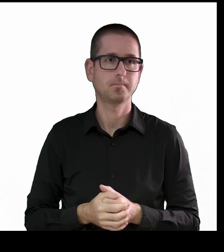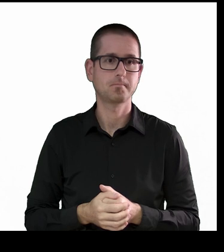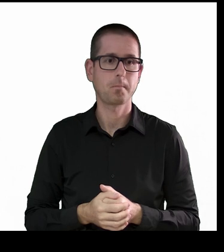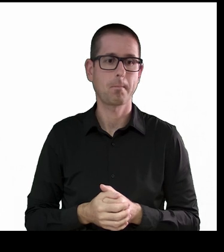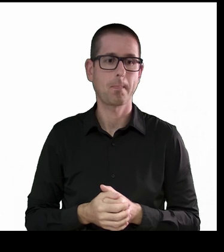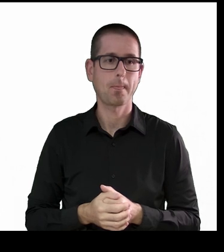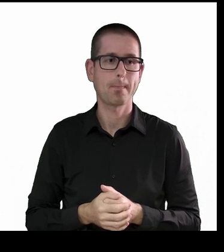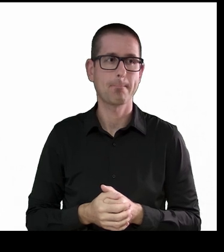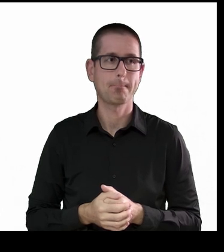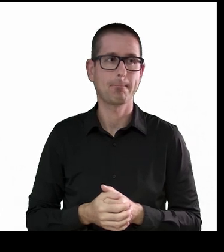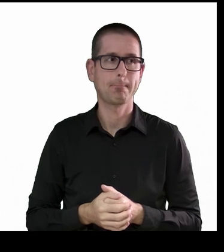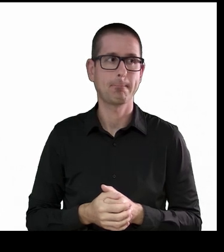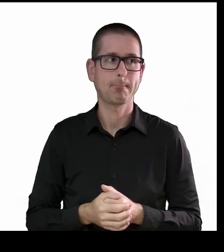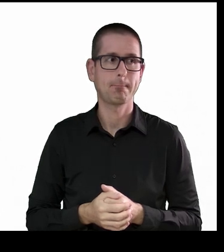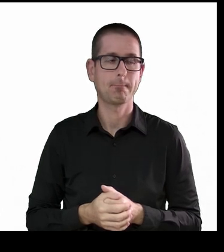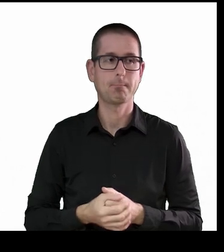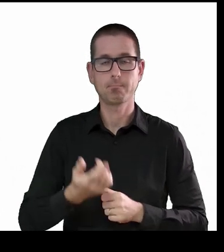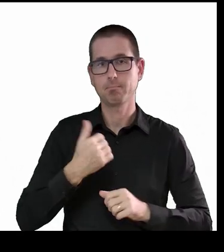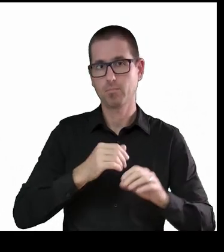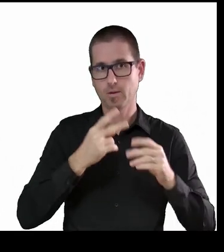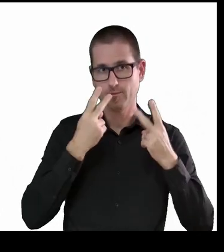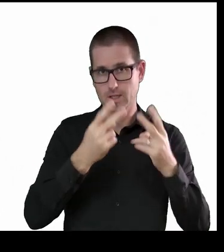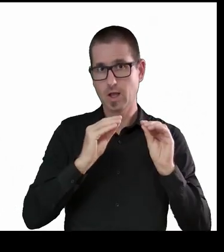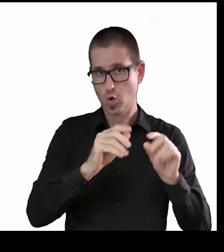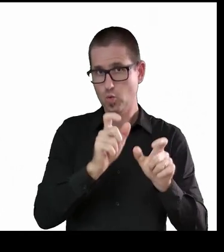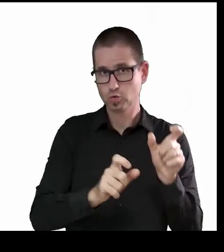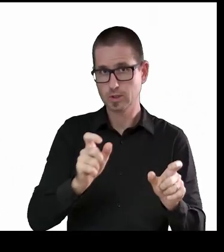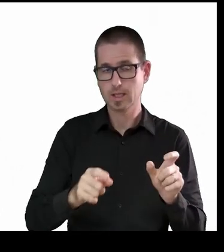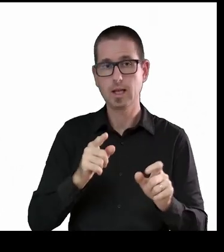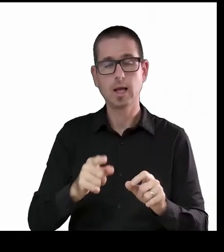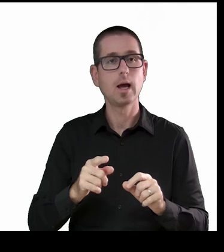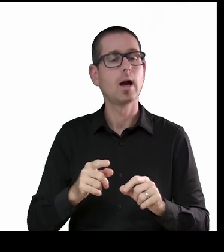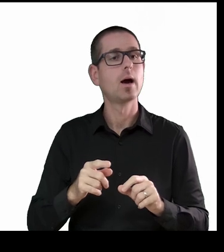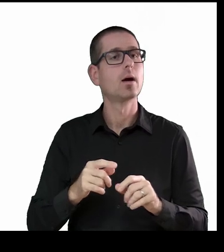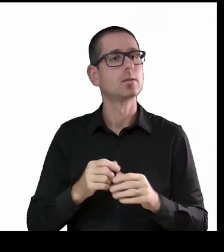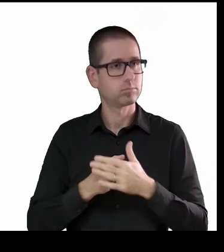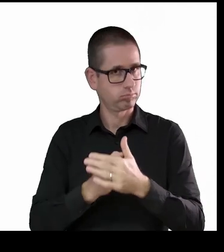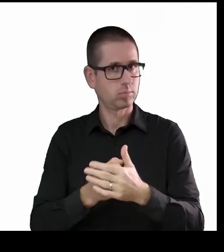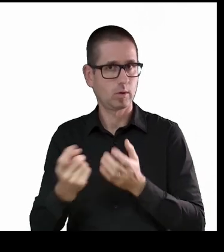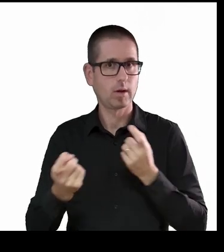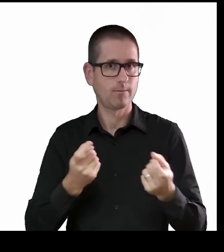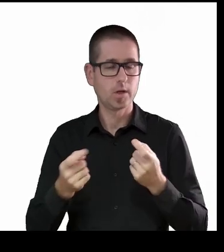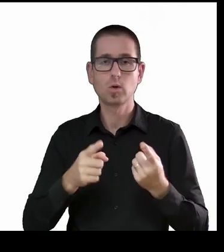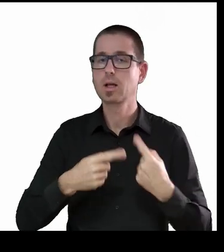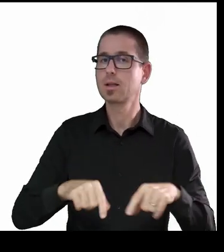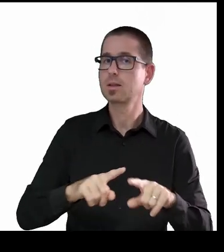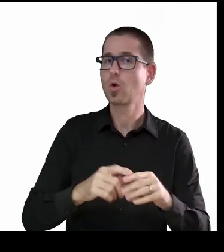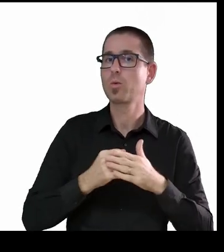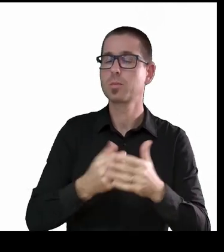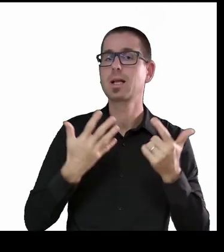Yes, sorry. From the teacher's perspective, the pedagogy, support, and resources, this section contains